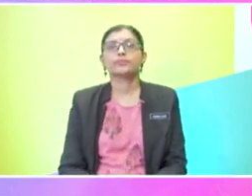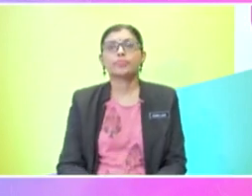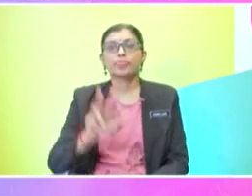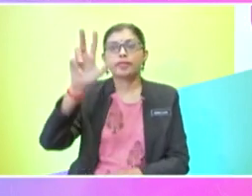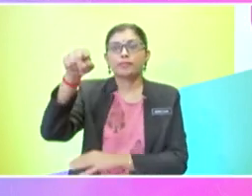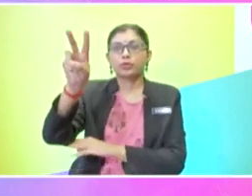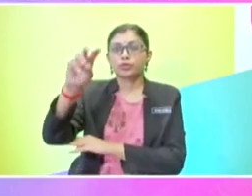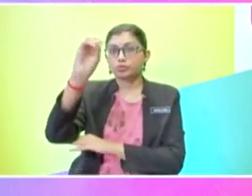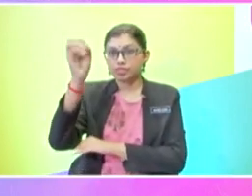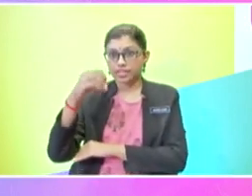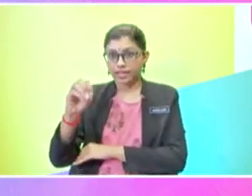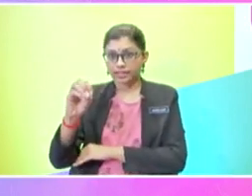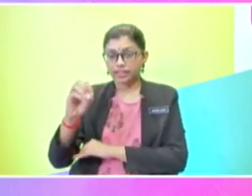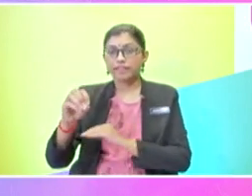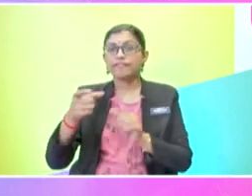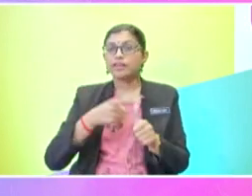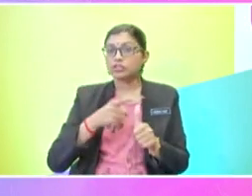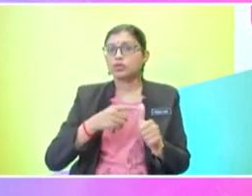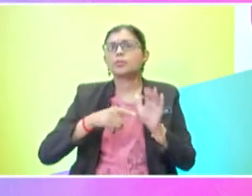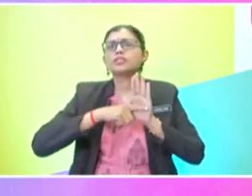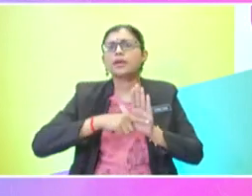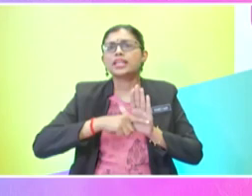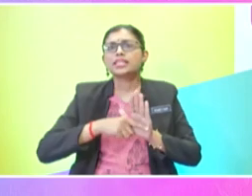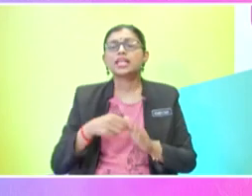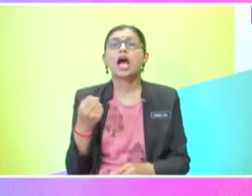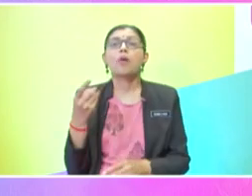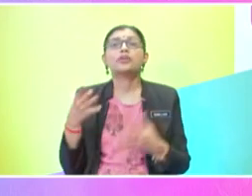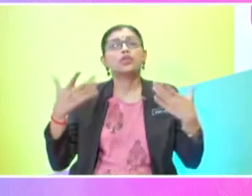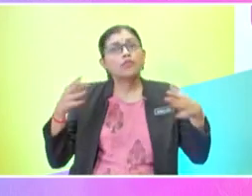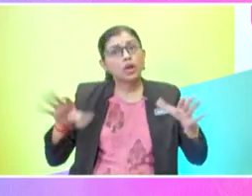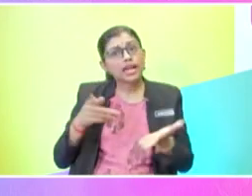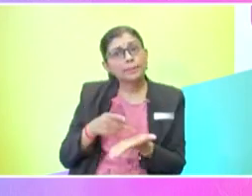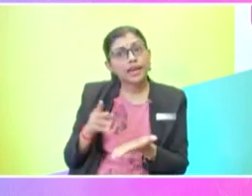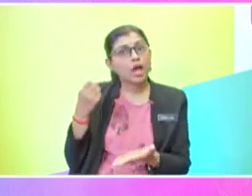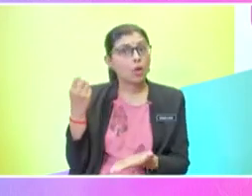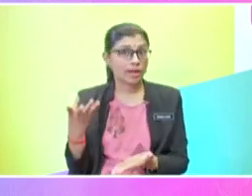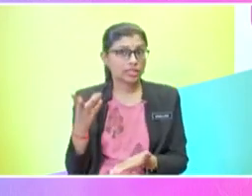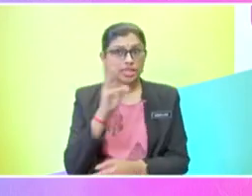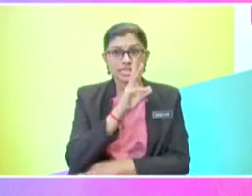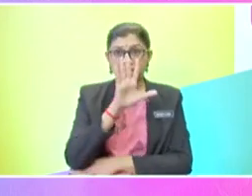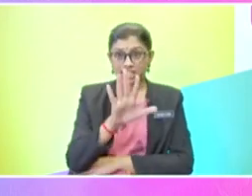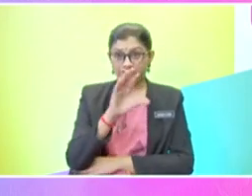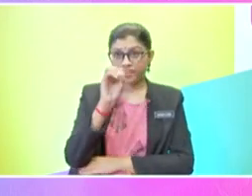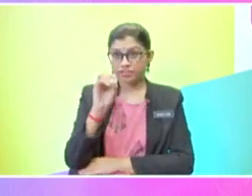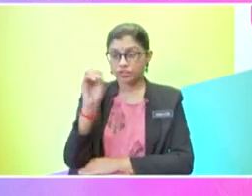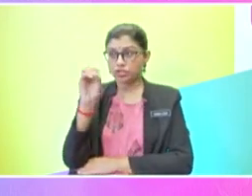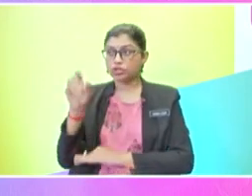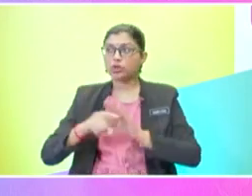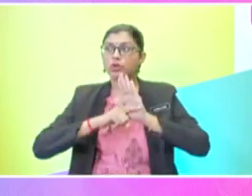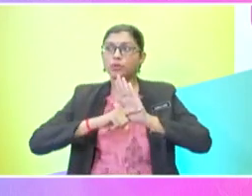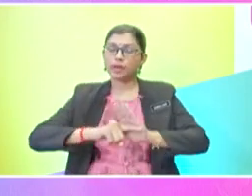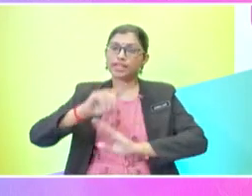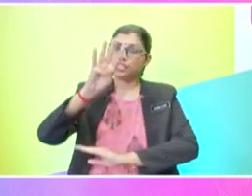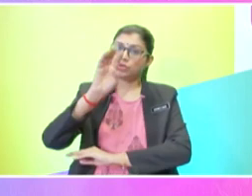Okay. Okay, so what we do, step one, we find the 40% out of the 65, the total price of the